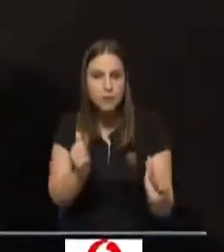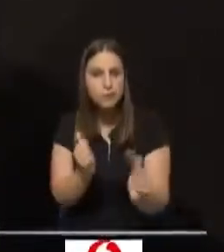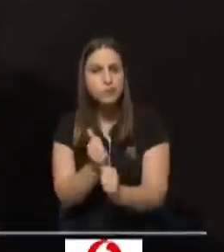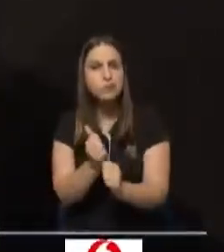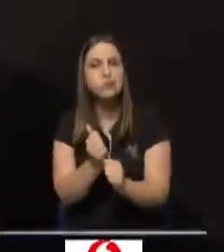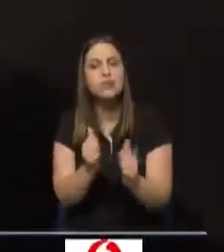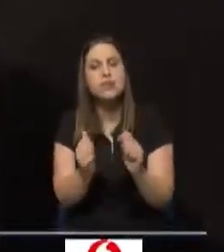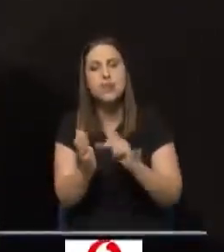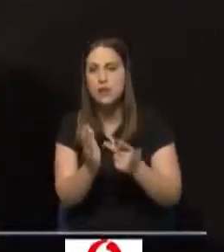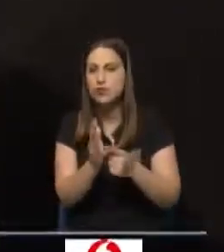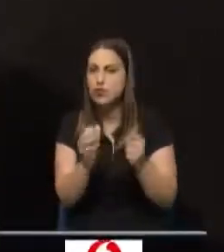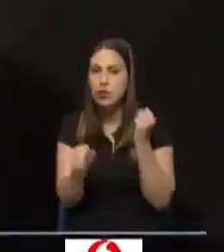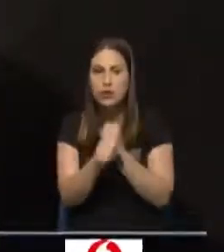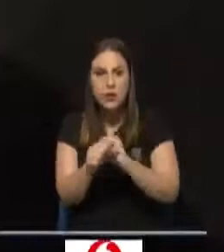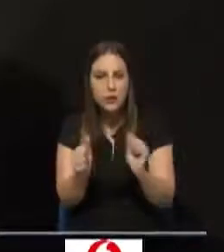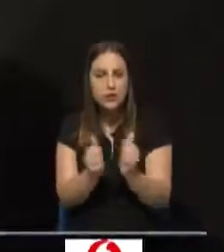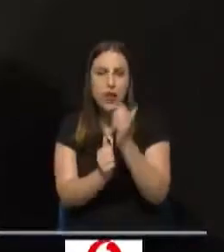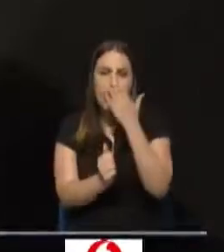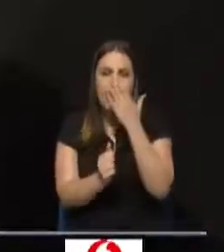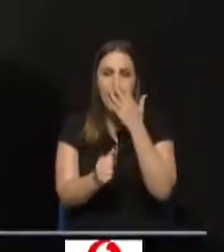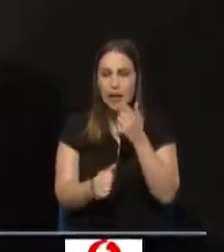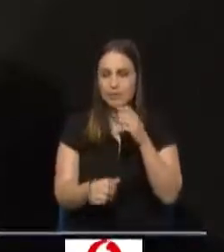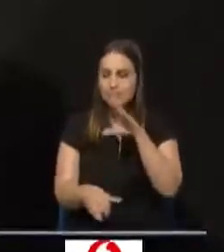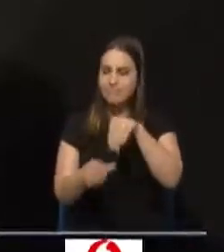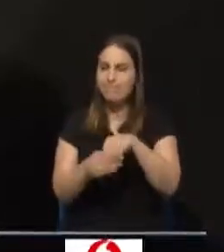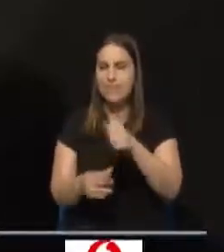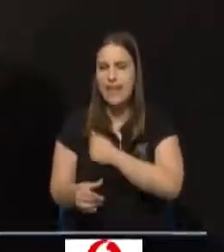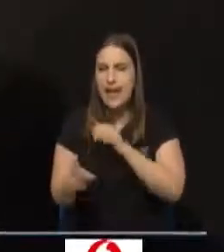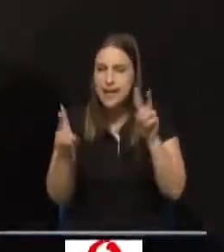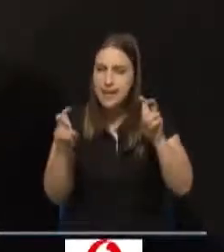to help us.